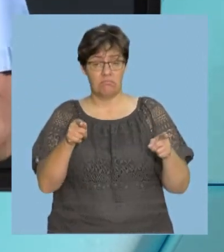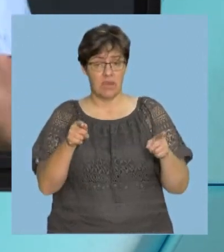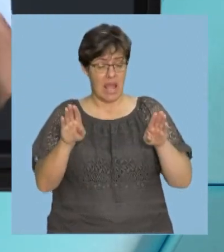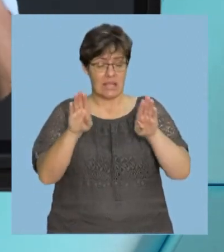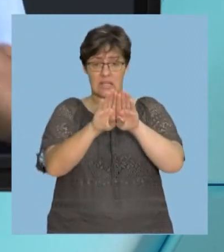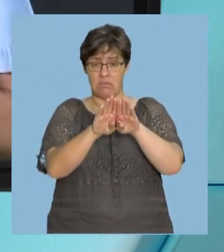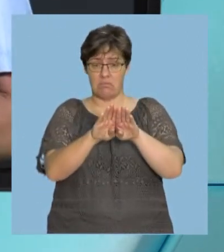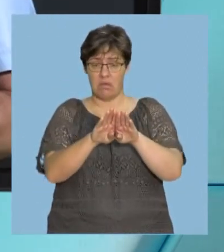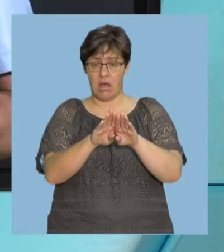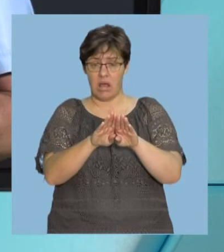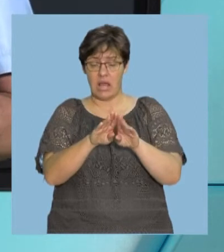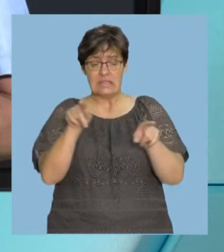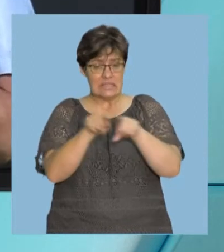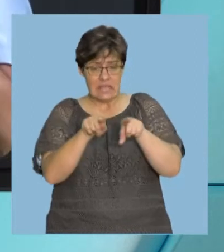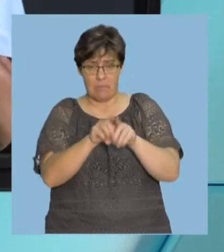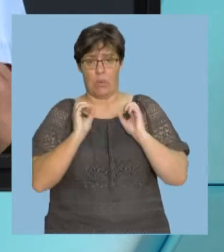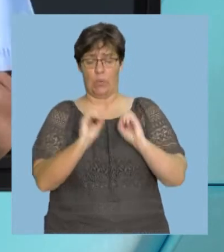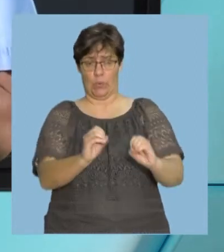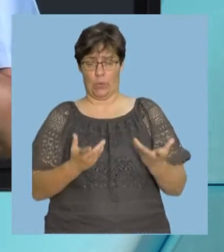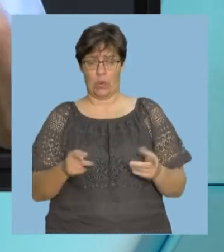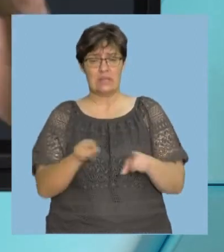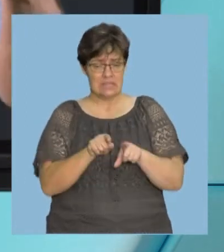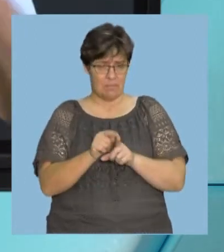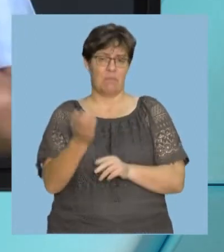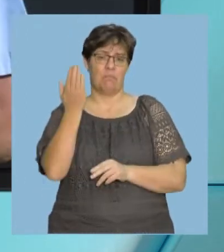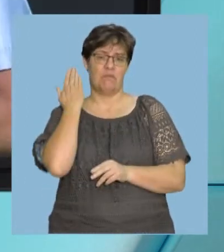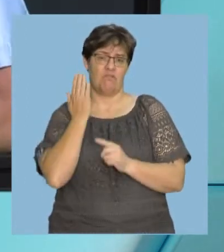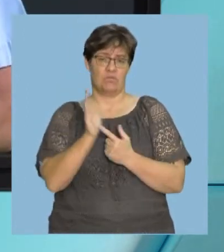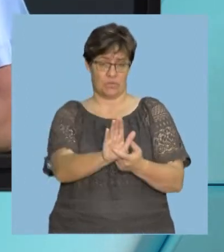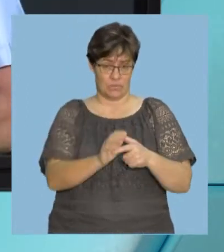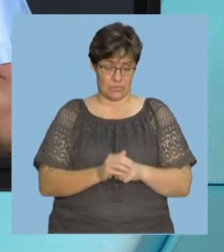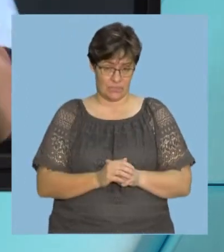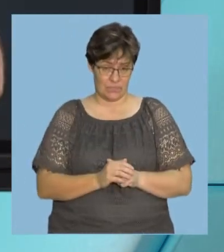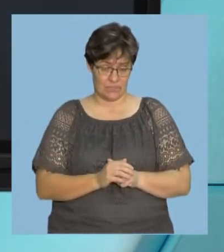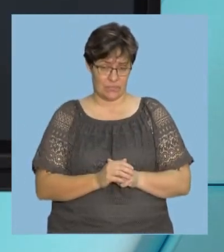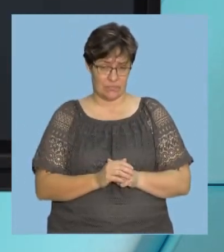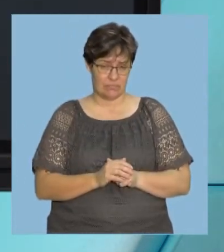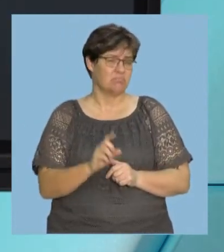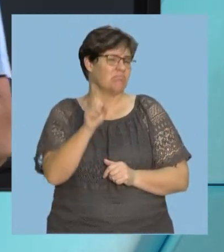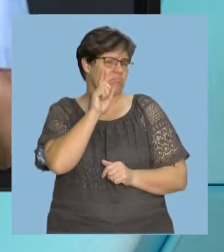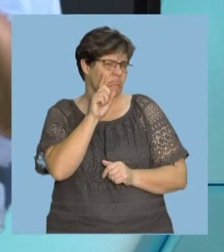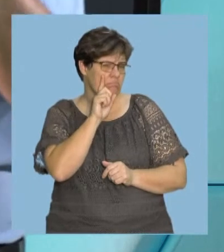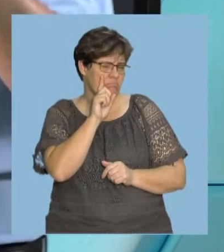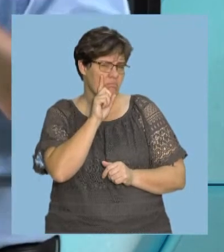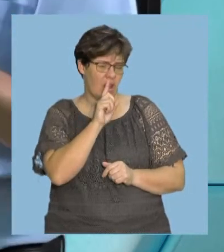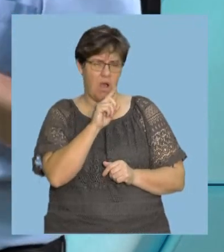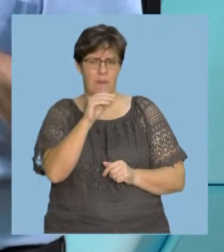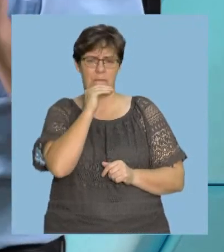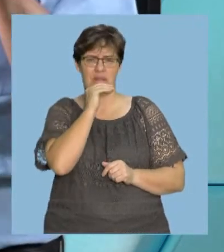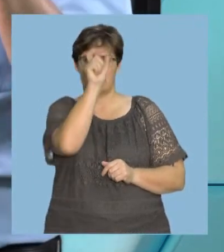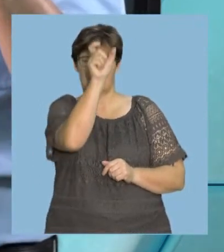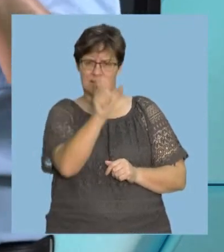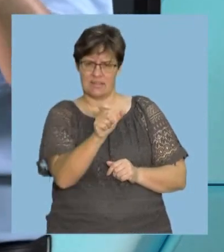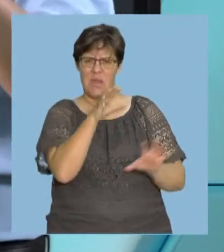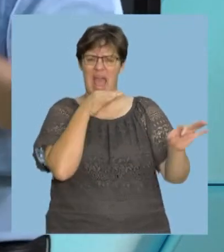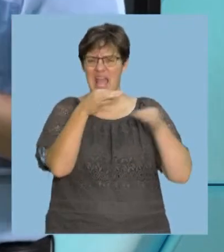elements, like the examples that we were dealing with in the previous segment. So let's just have a look in our definitions, how